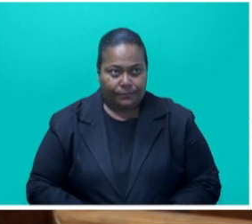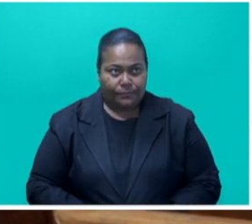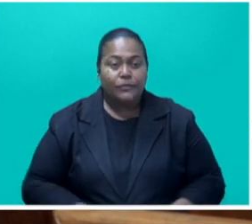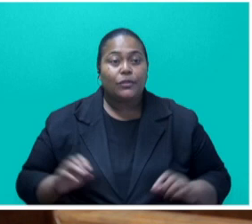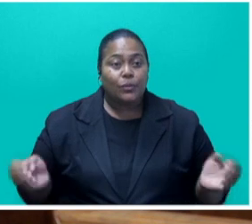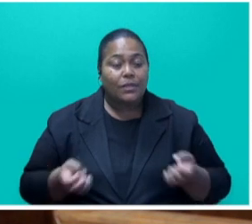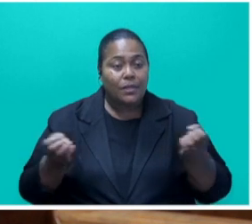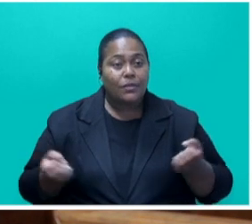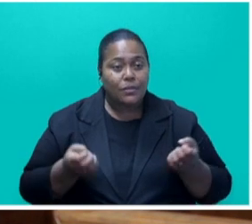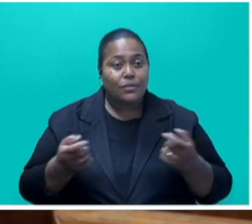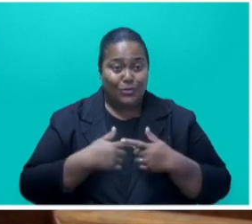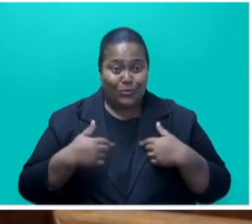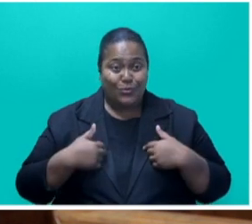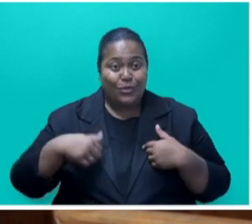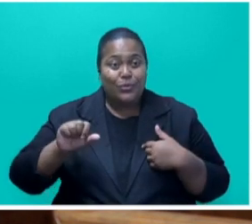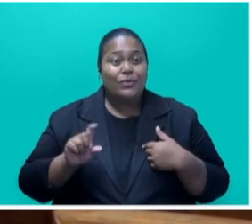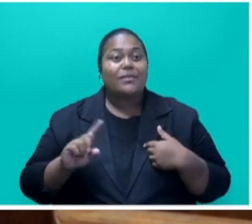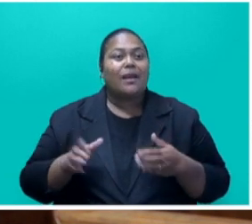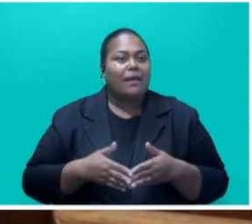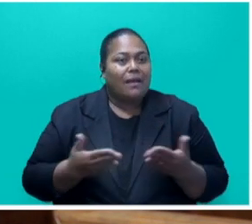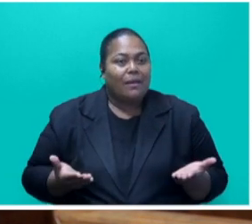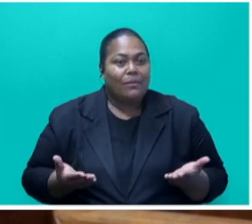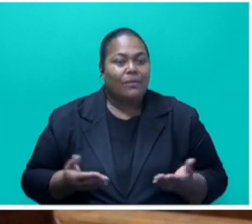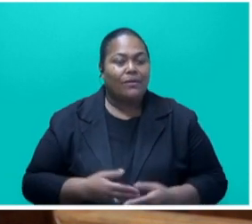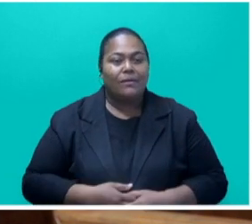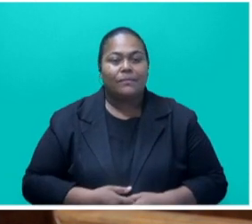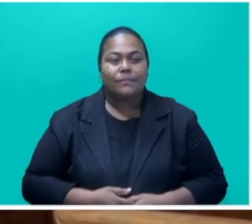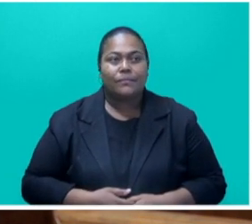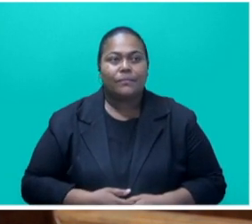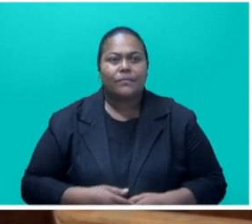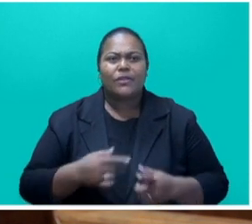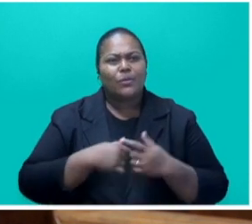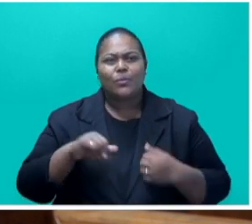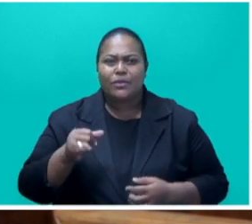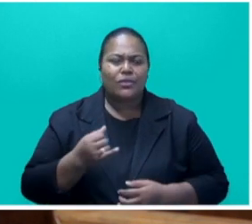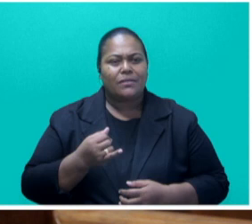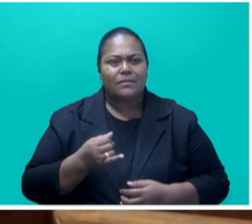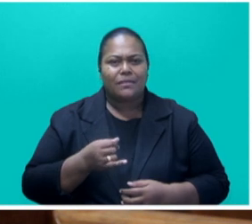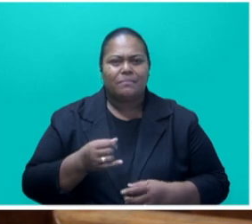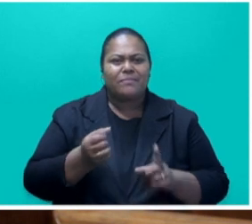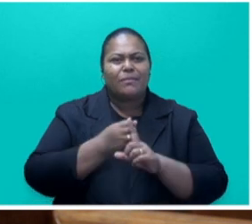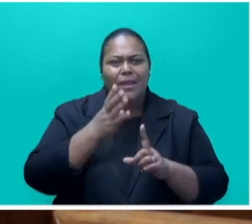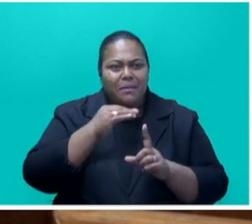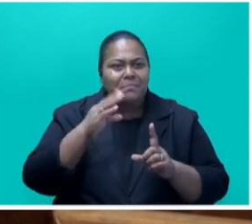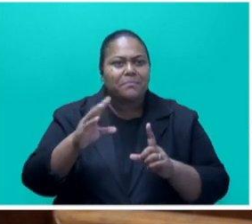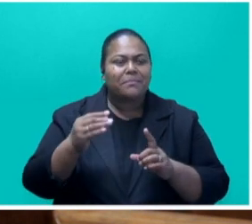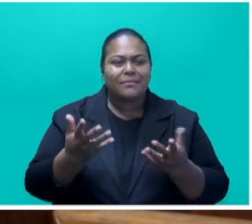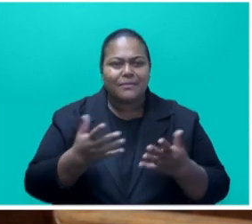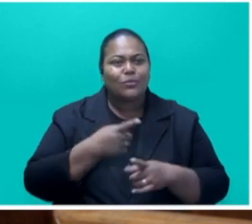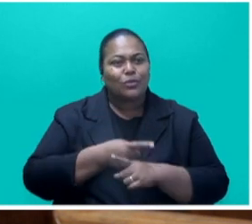encouragement, sir, that we are using, surprisingly, is just word by mouth and talking a lot more and